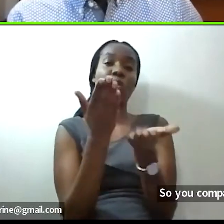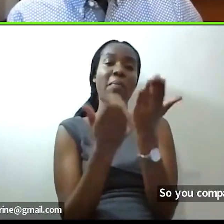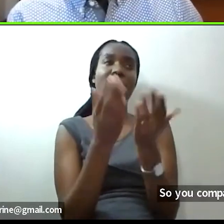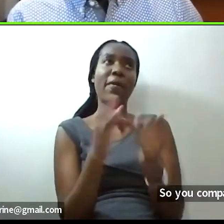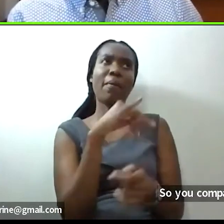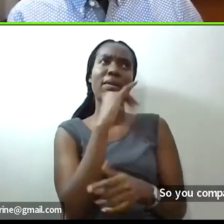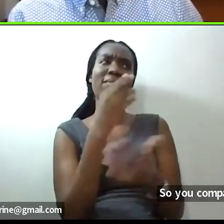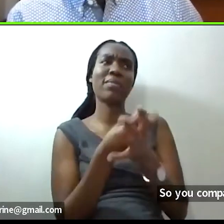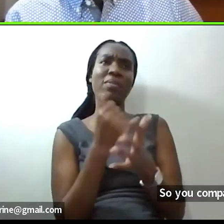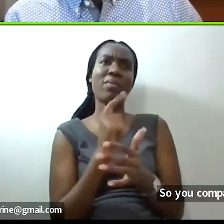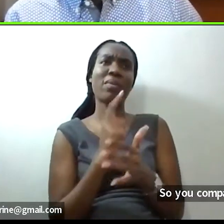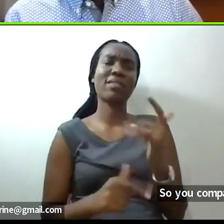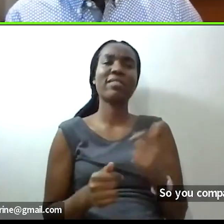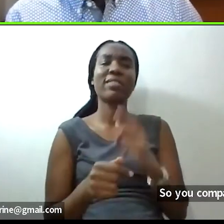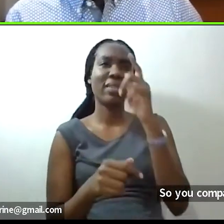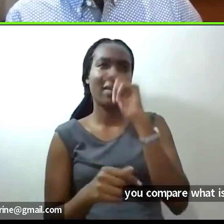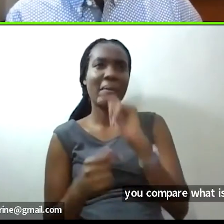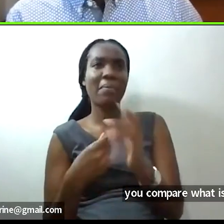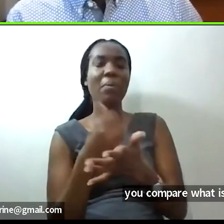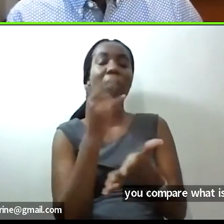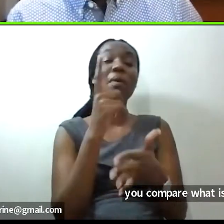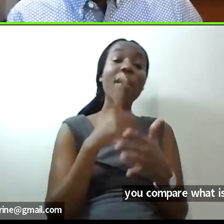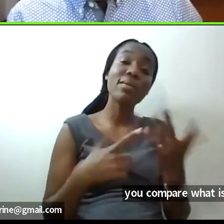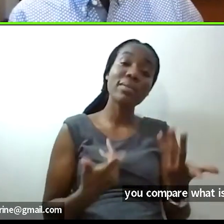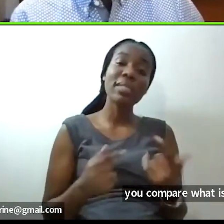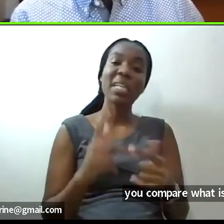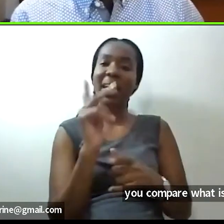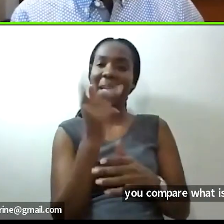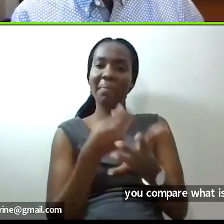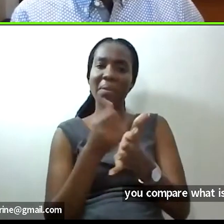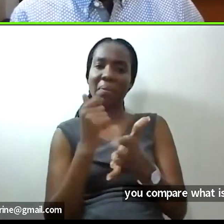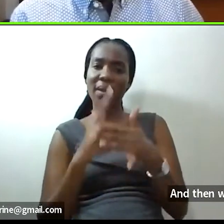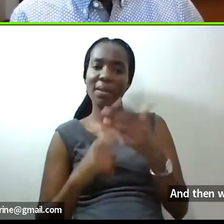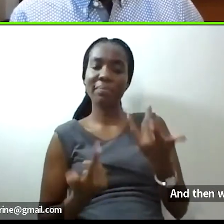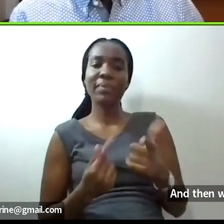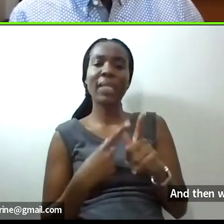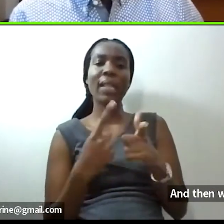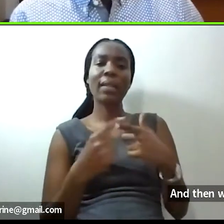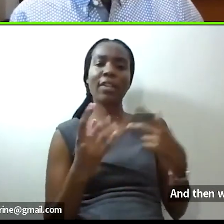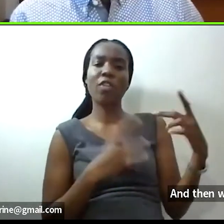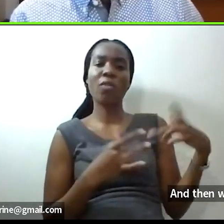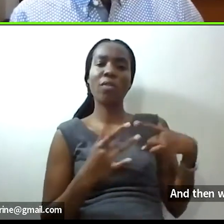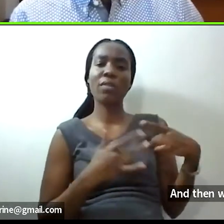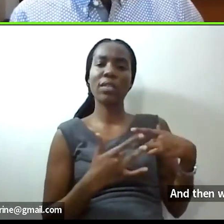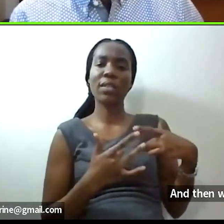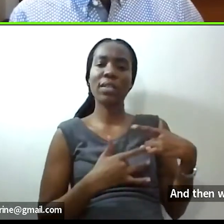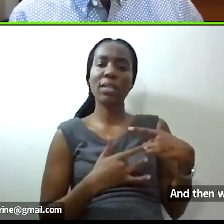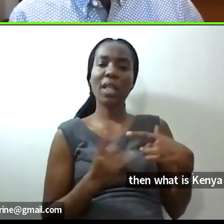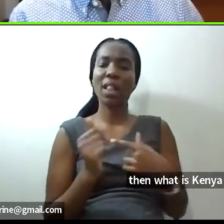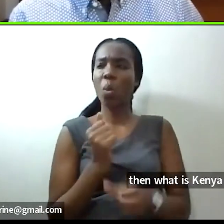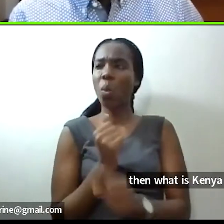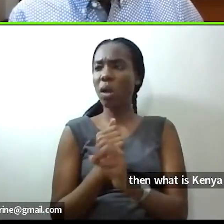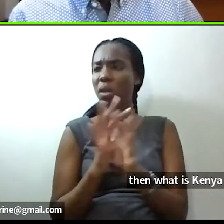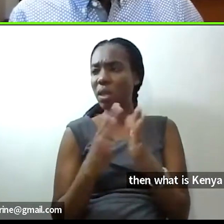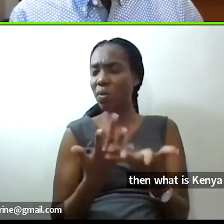paying, and then what is Kenya paying. Then you also consider how easy is it to repatriate or get my